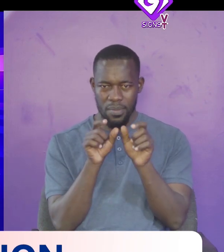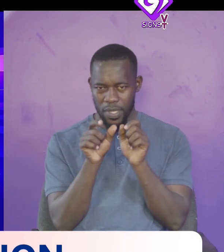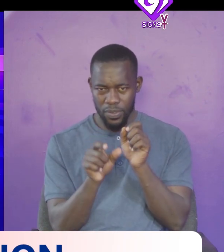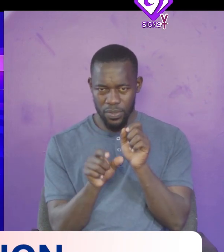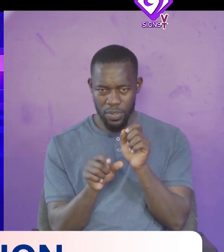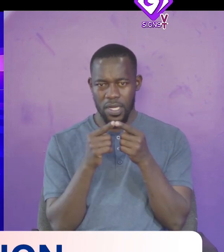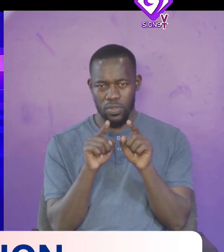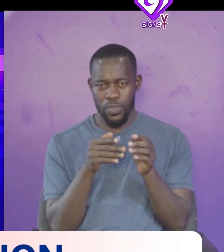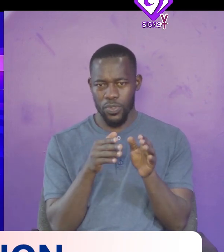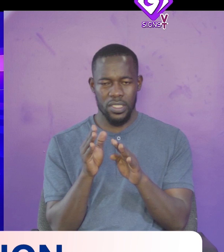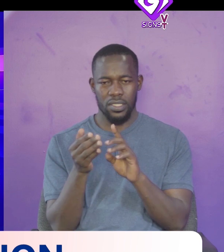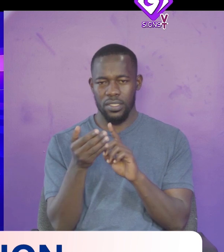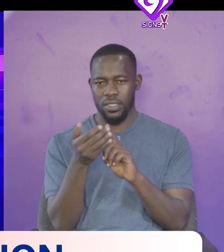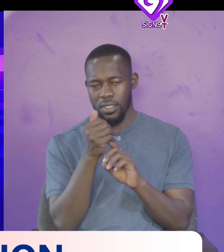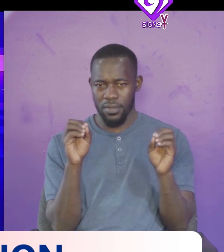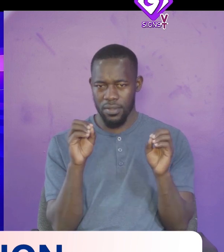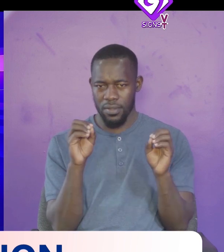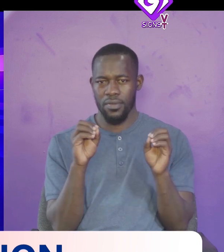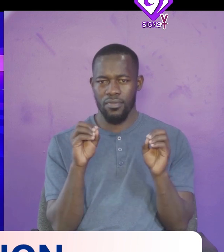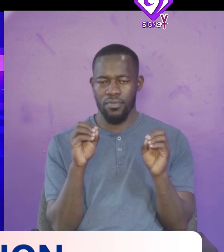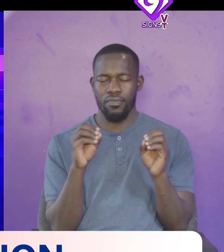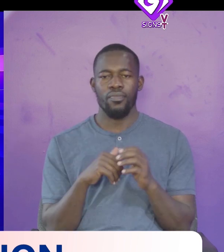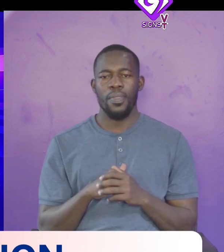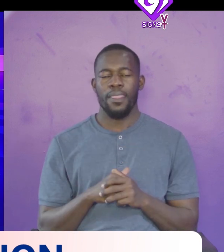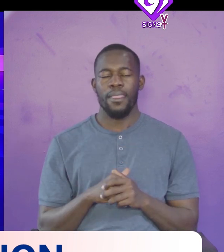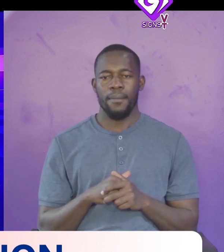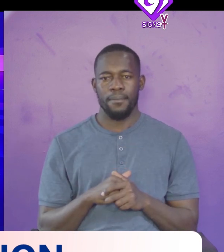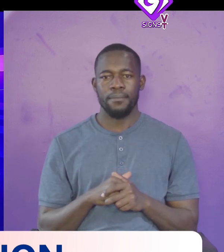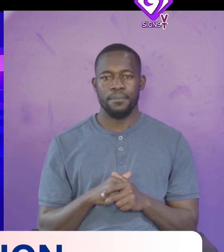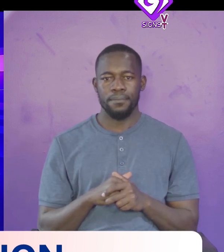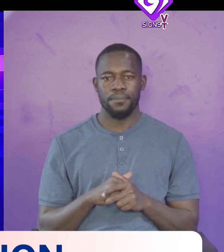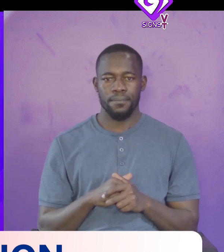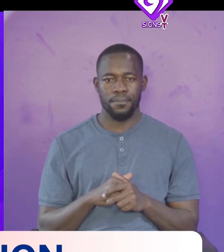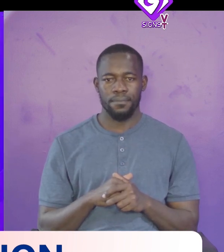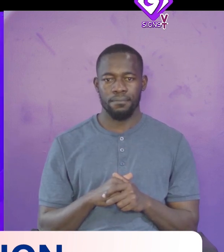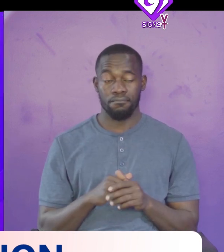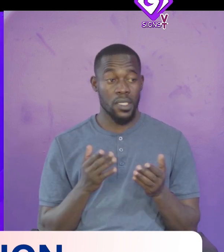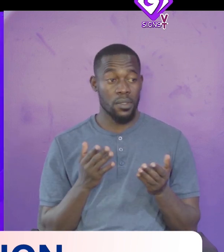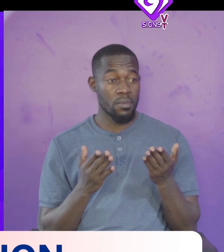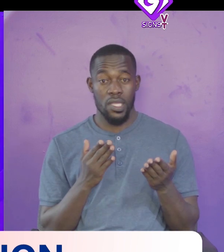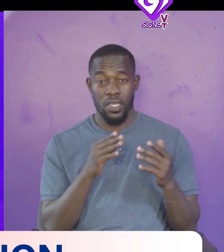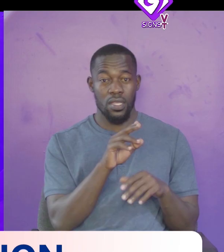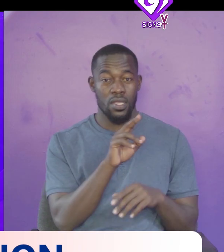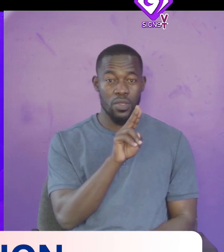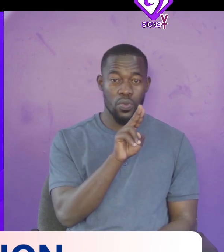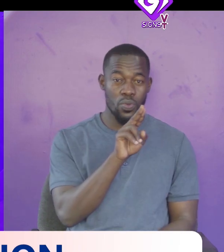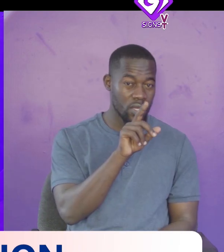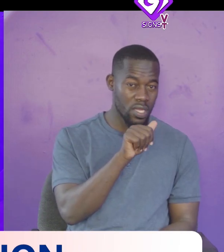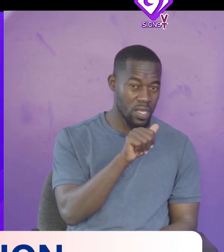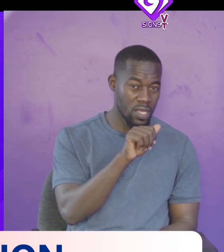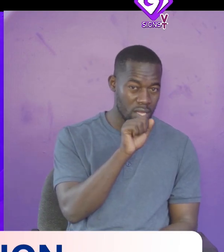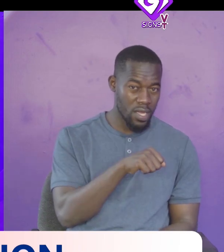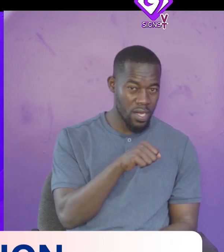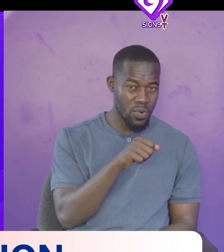that chance. So we are waiting for the person. It is widely spoken that Newton Karish may take the day because of support from